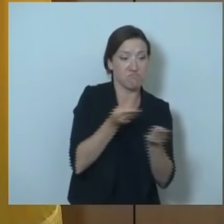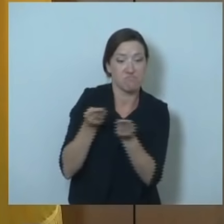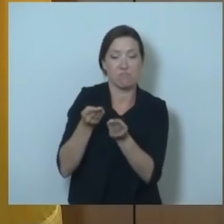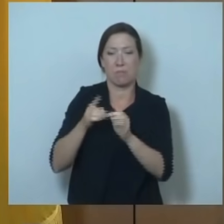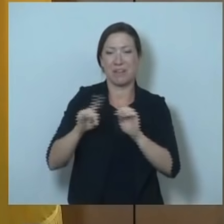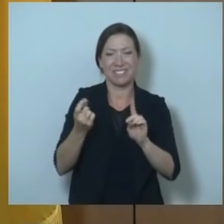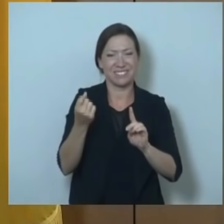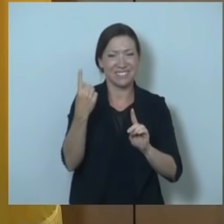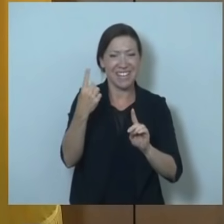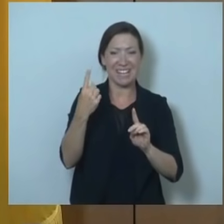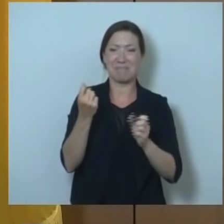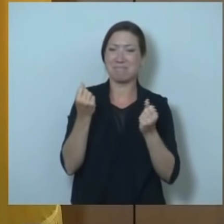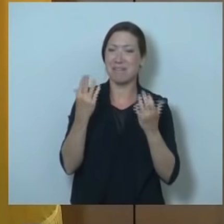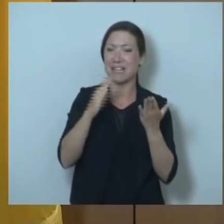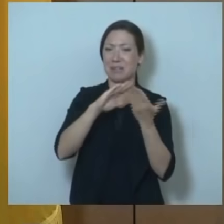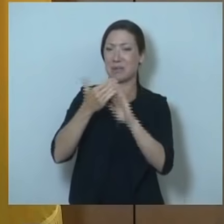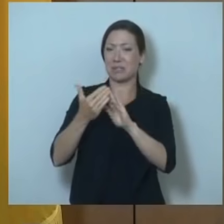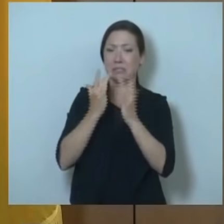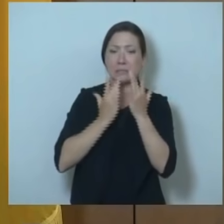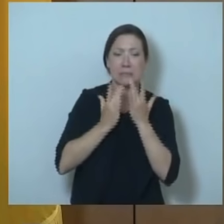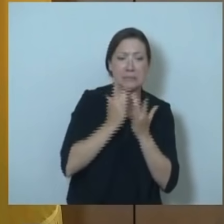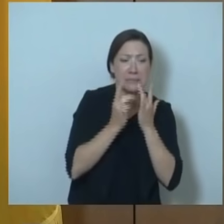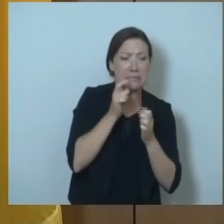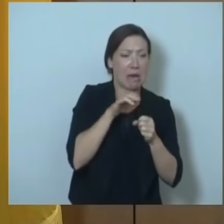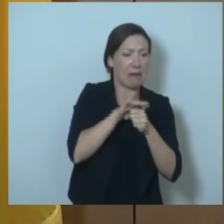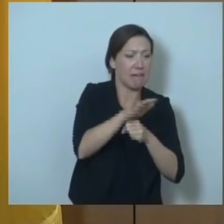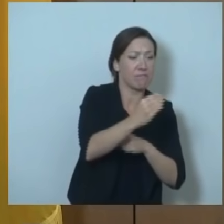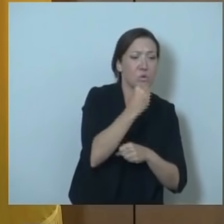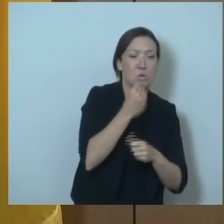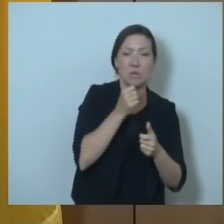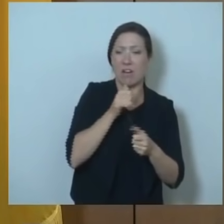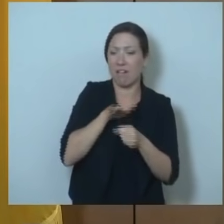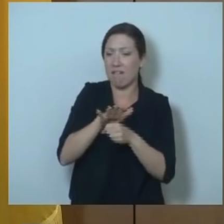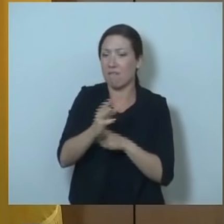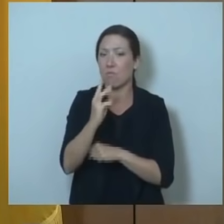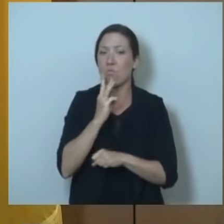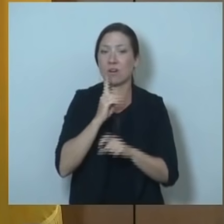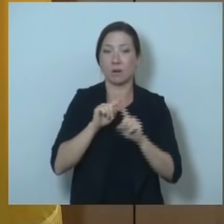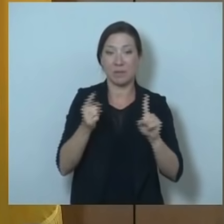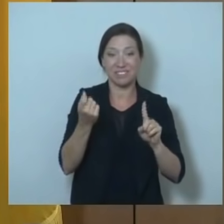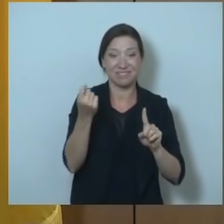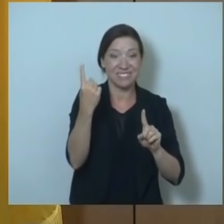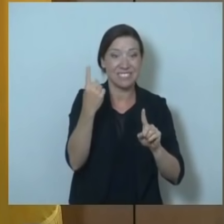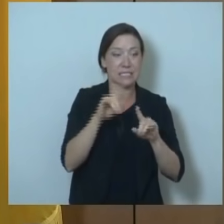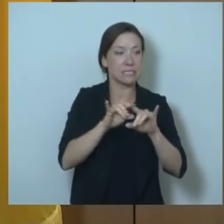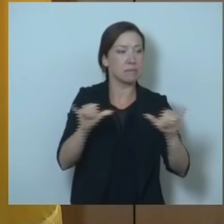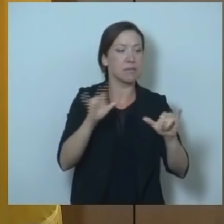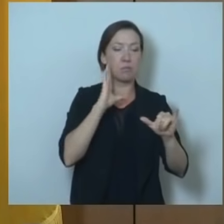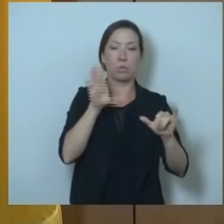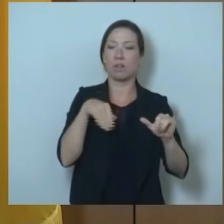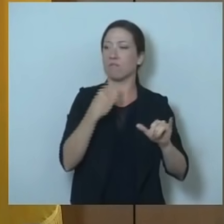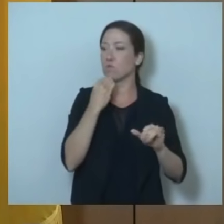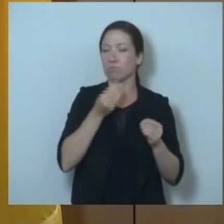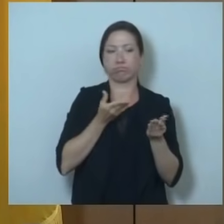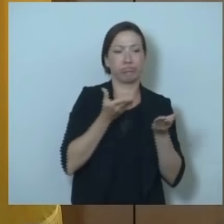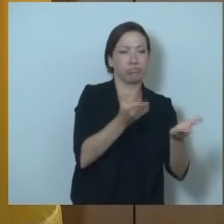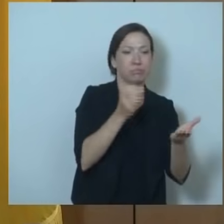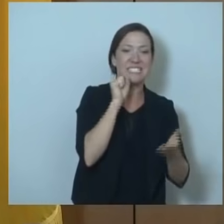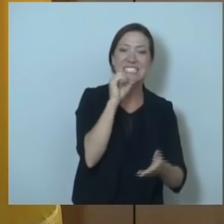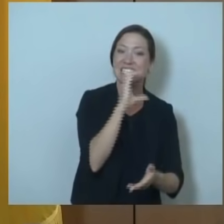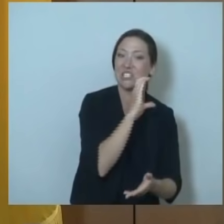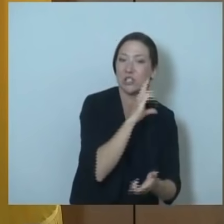food and water like so many of our sovereign nations. These are also food deliveries to seniors and to